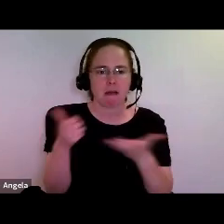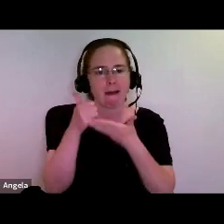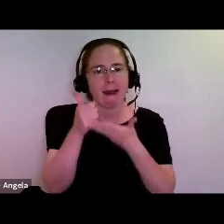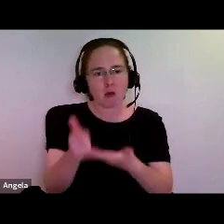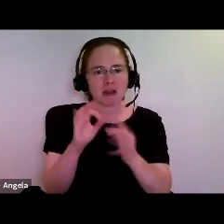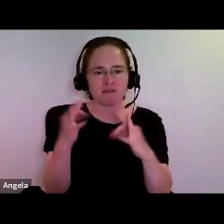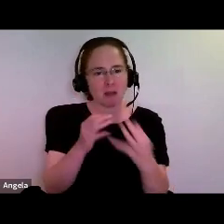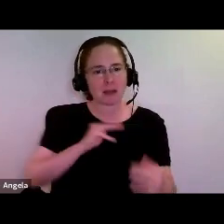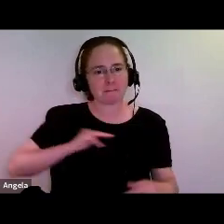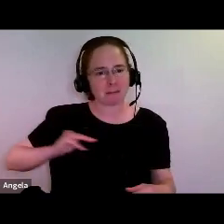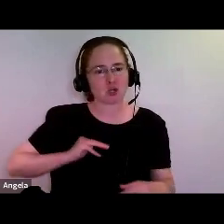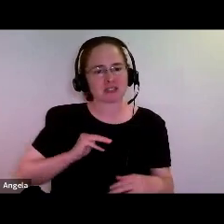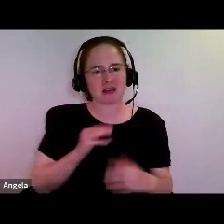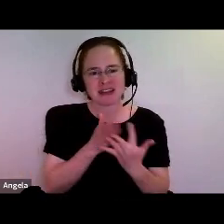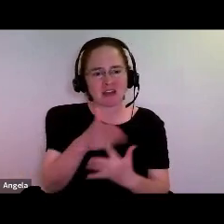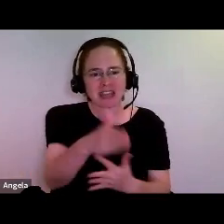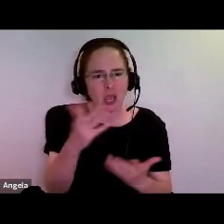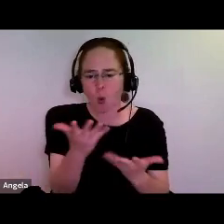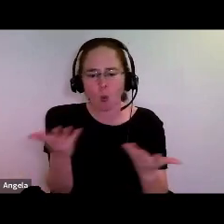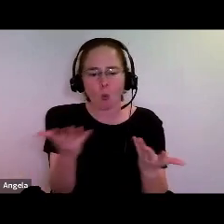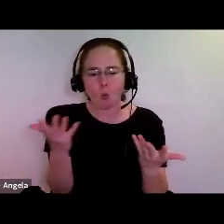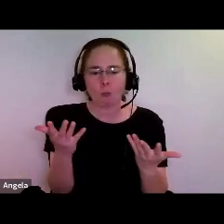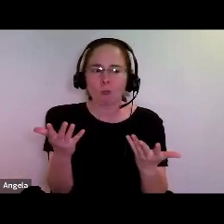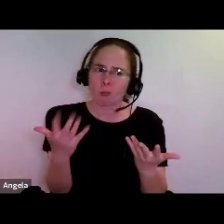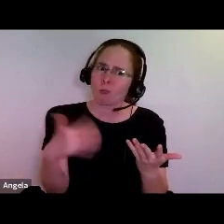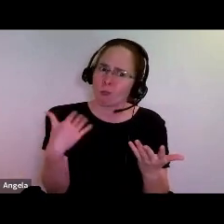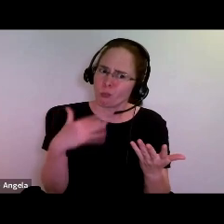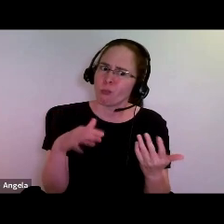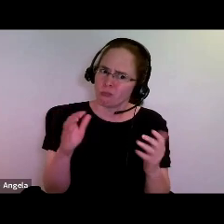helping family members navigate what can be